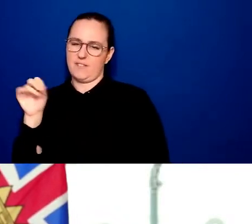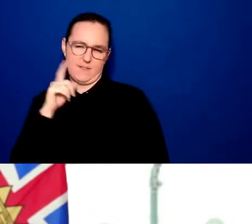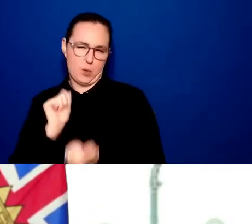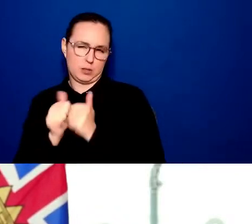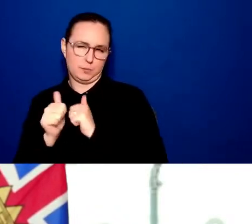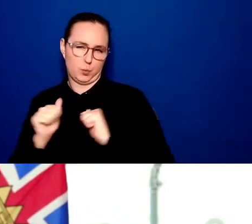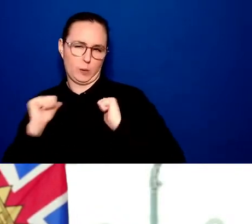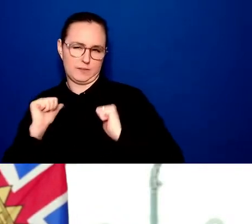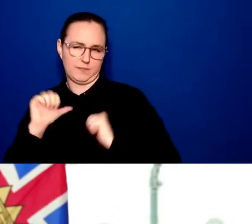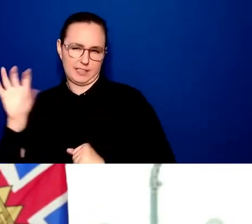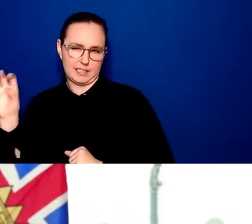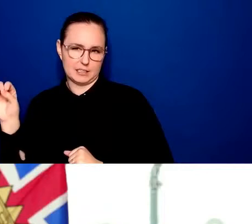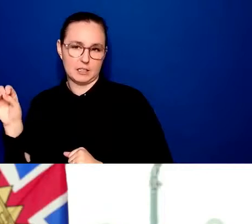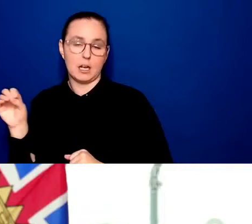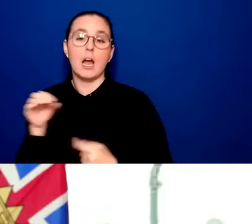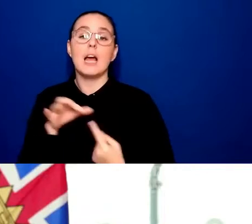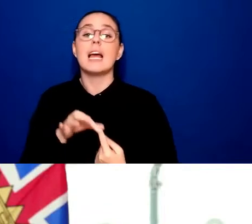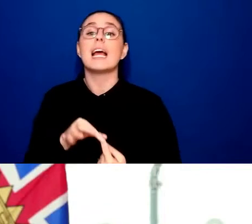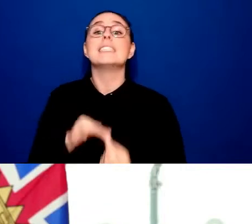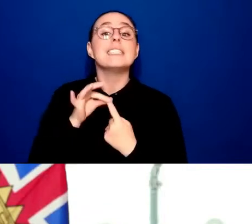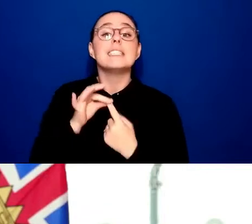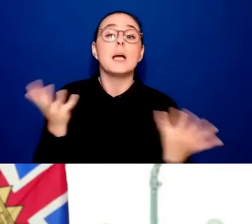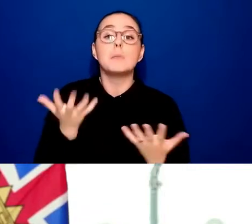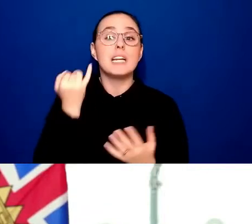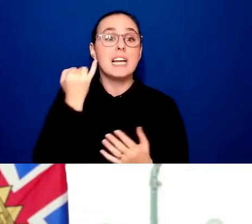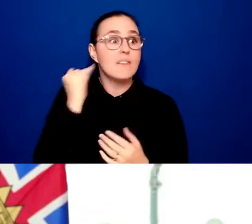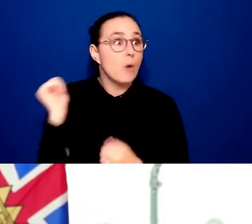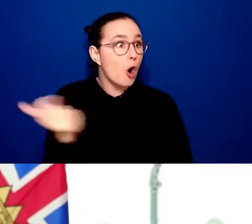again, unless all of the participants are fully vaccinated.